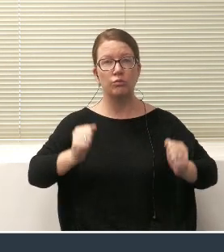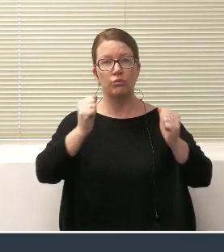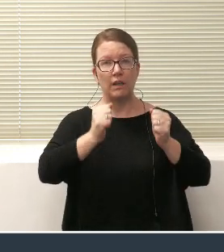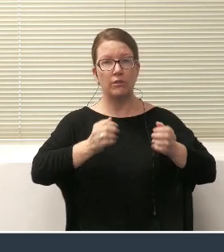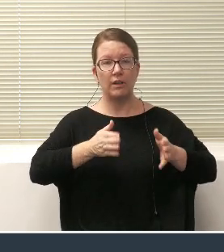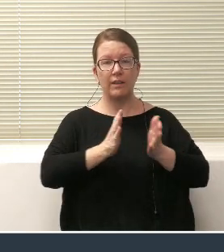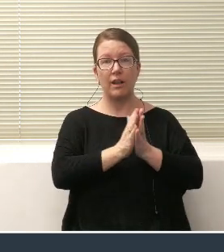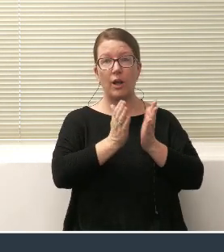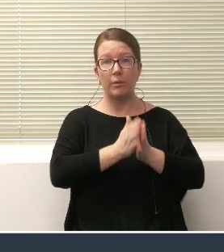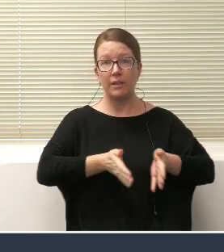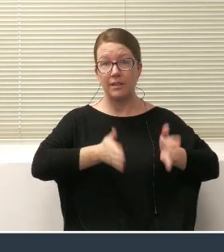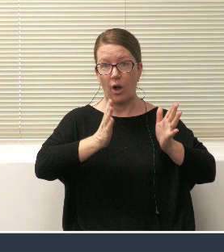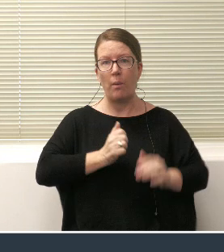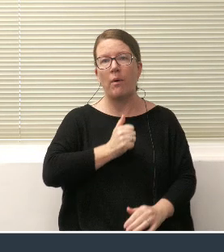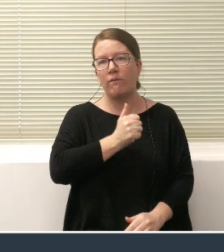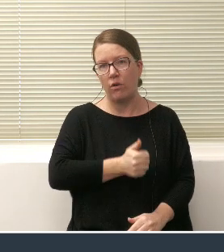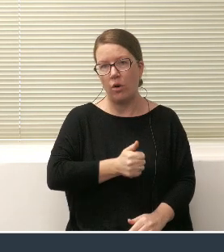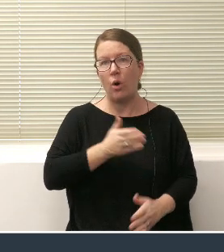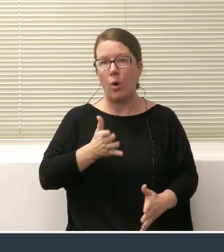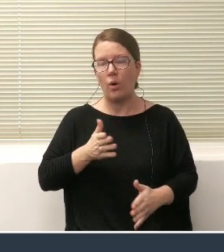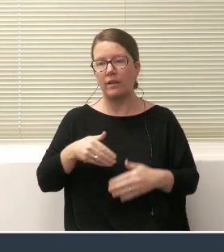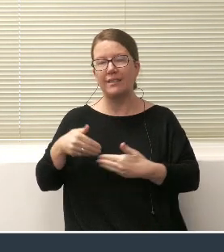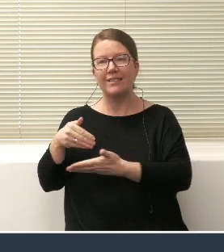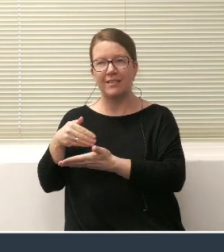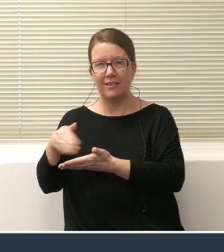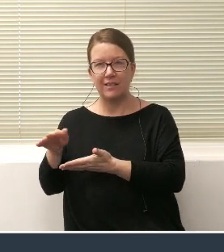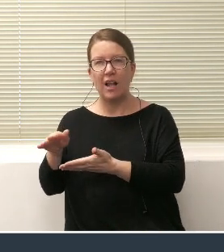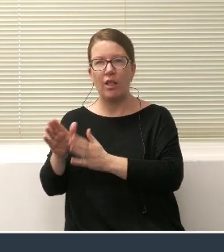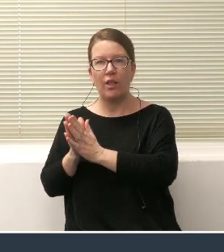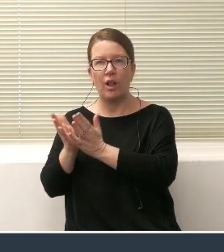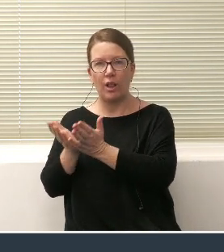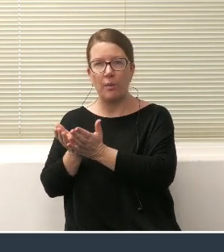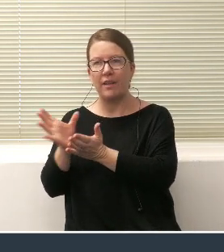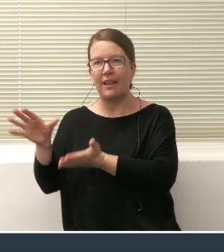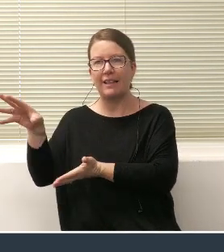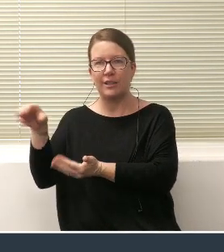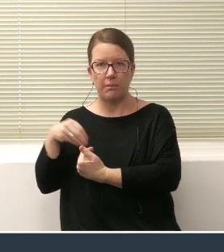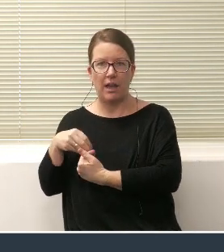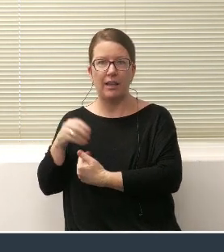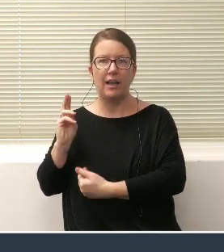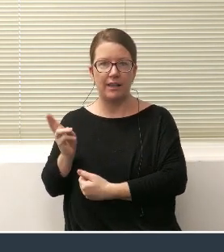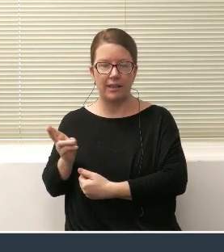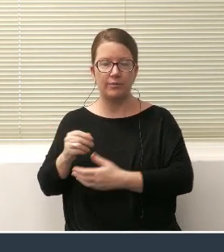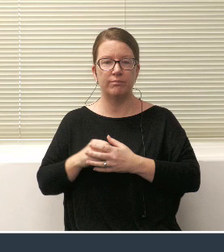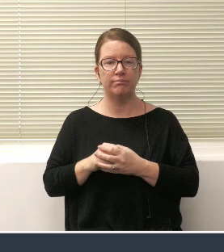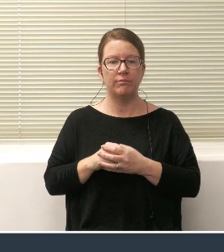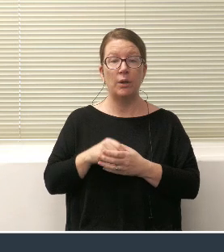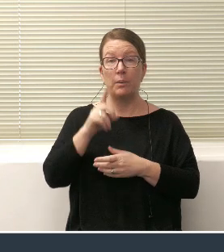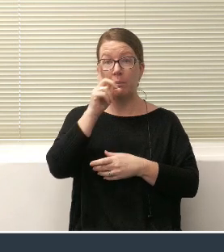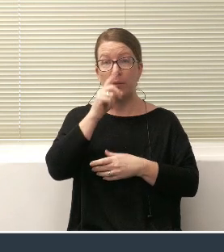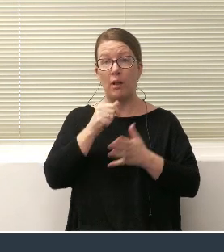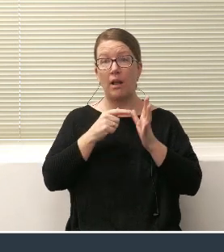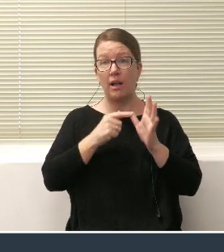was preferred, or sell the library tower to a developer and lease back the building for council staff. So of those who